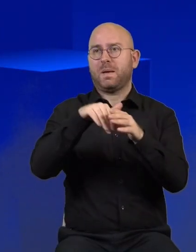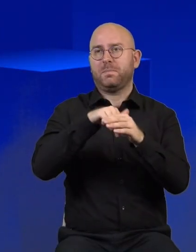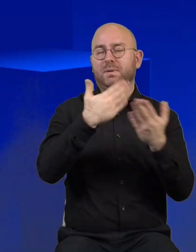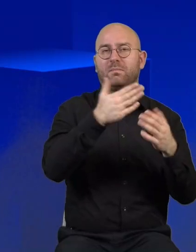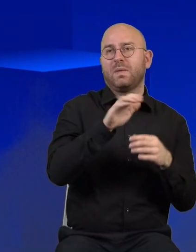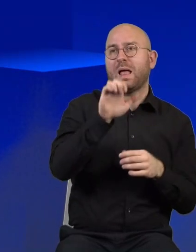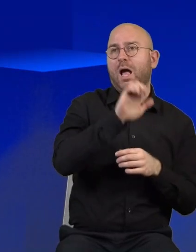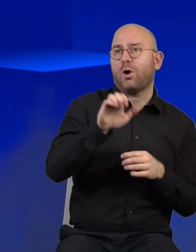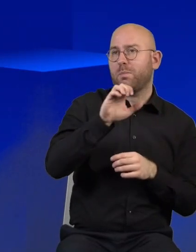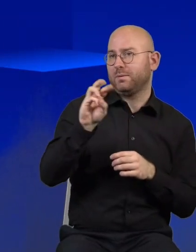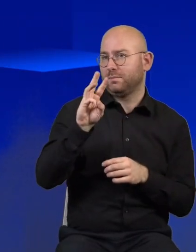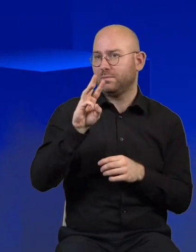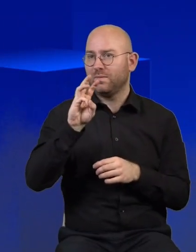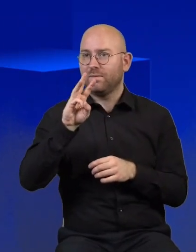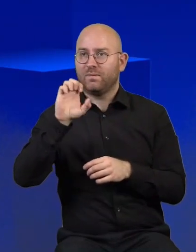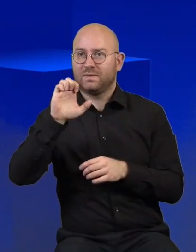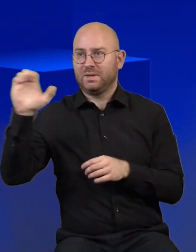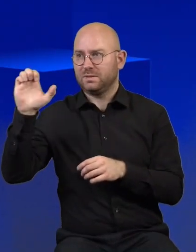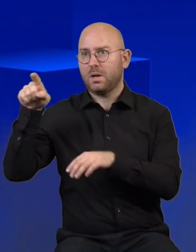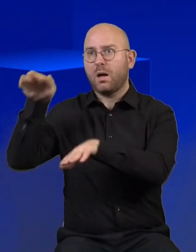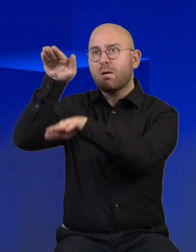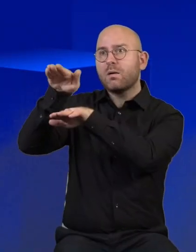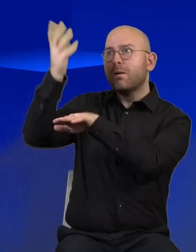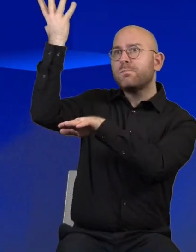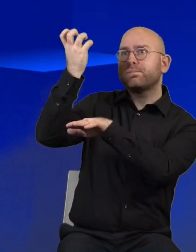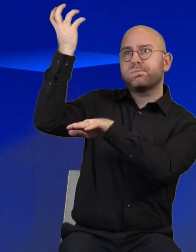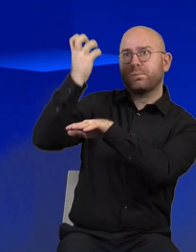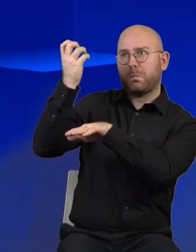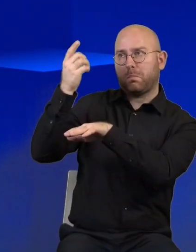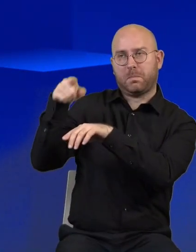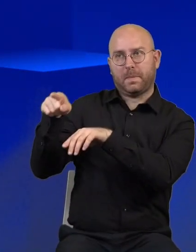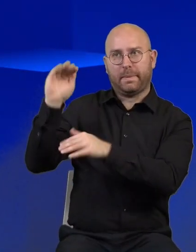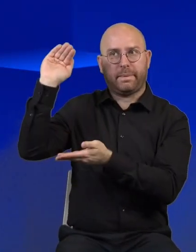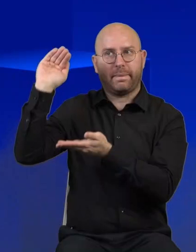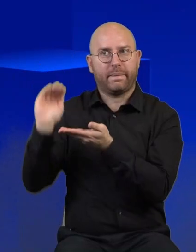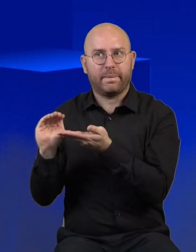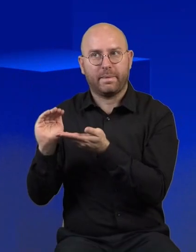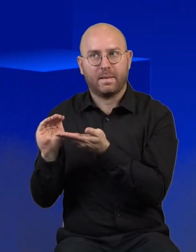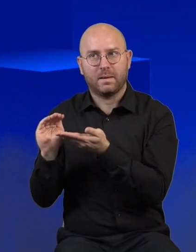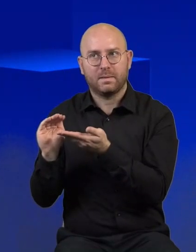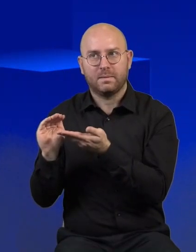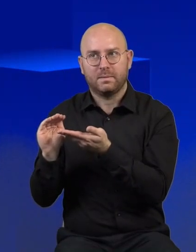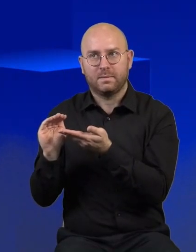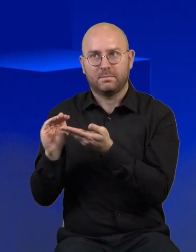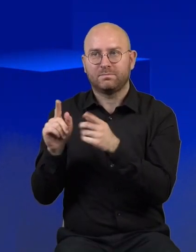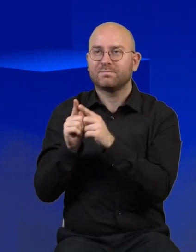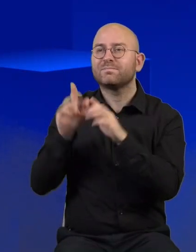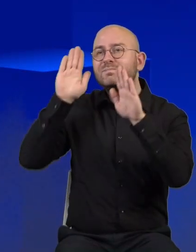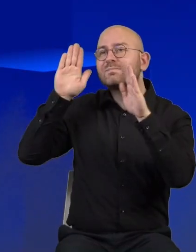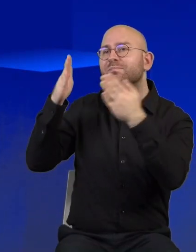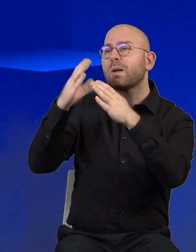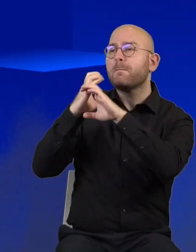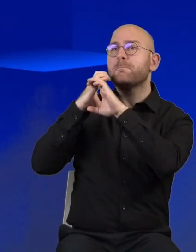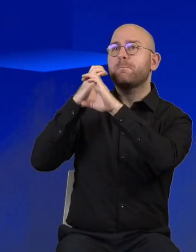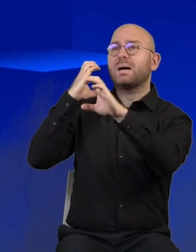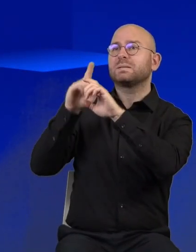are located still too far. So it's not possible to use normally such a zero-emission